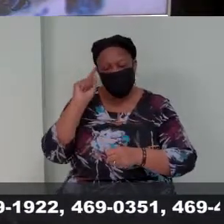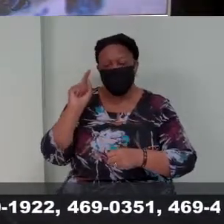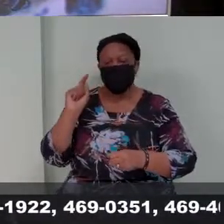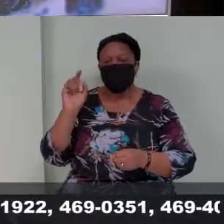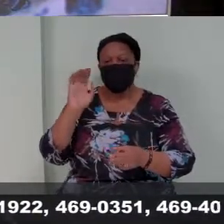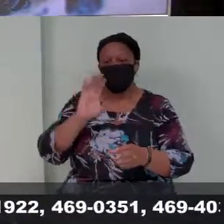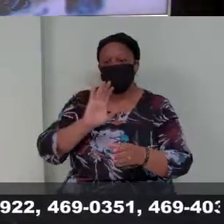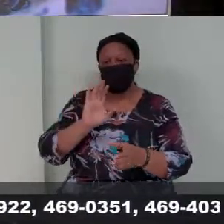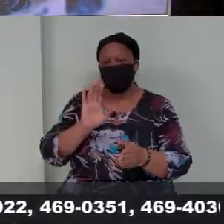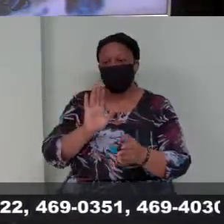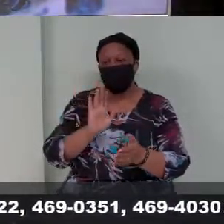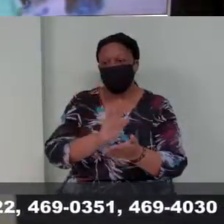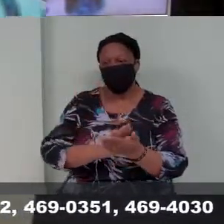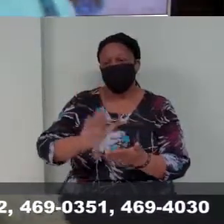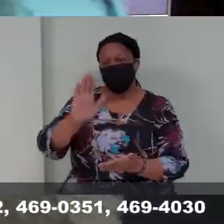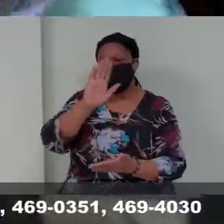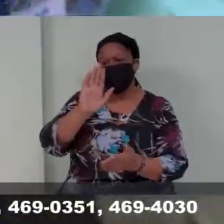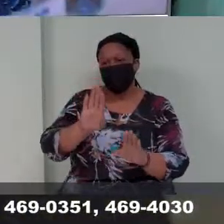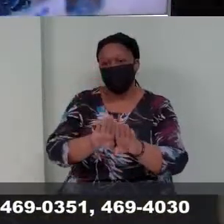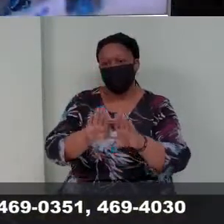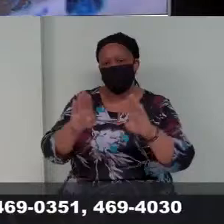Austin.